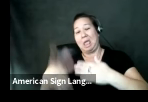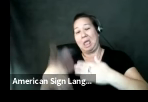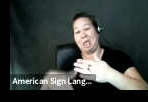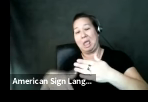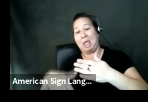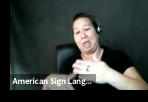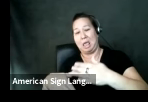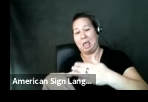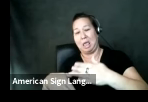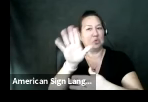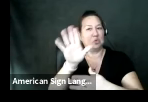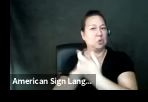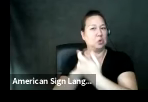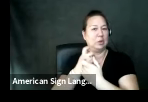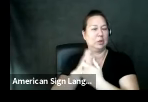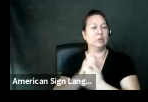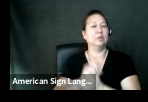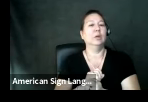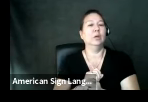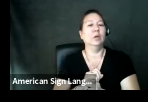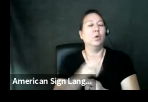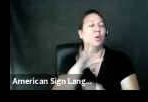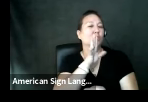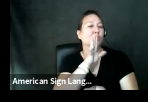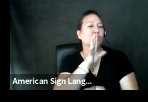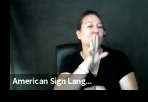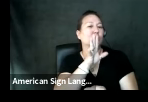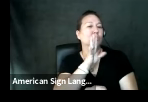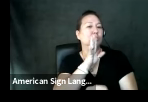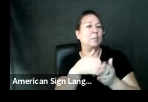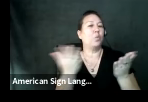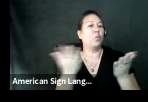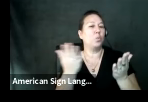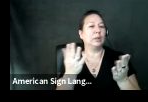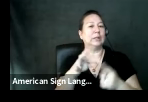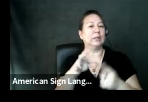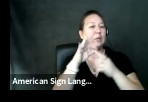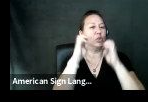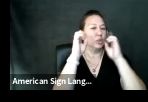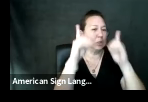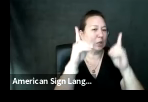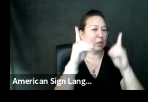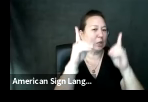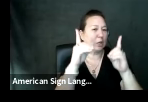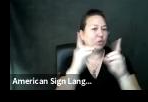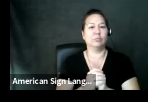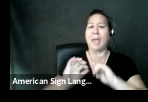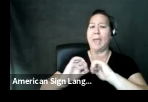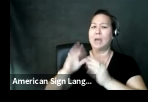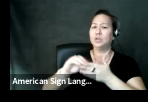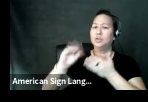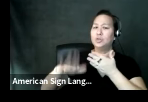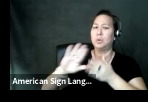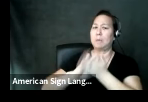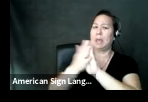you. So we want to talk about, in general, what is special education? How does a student become eligible for special